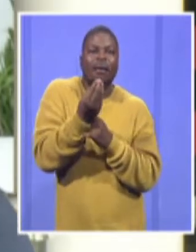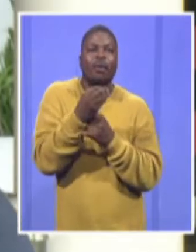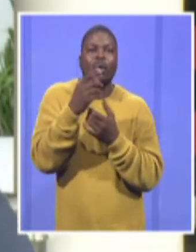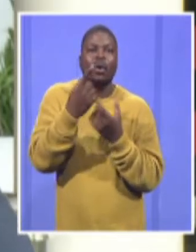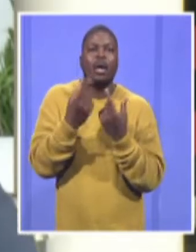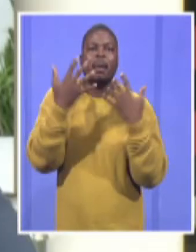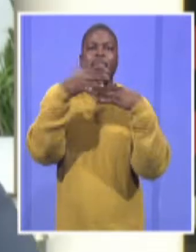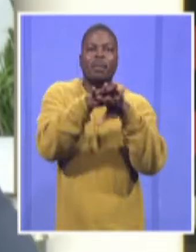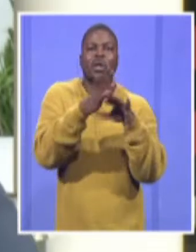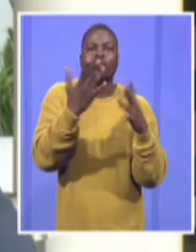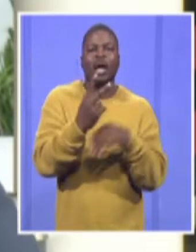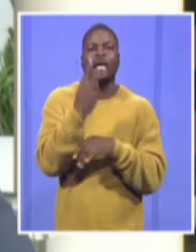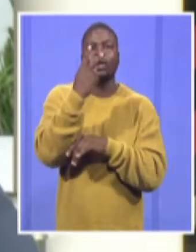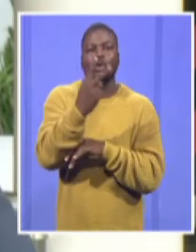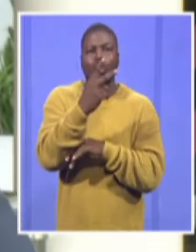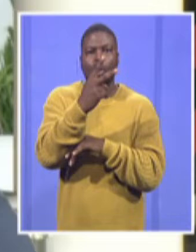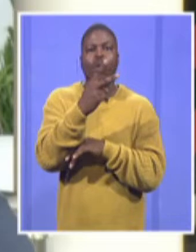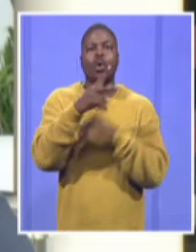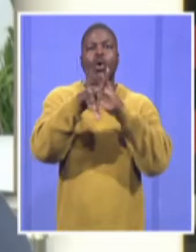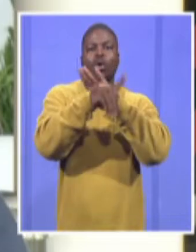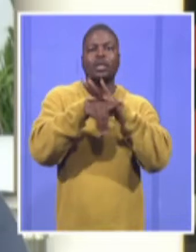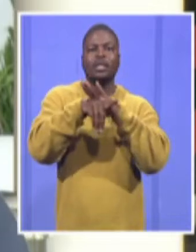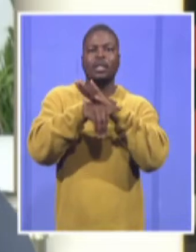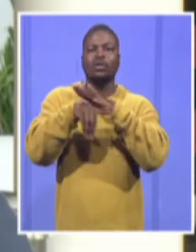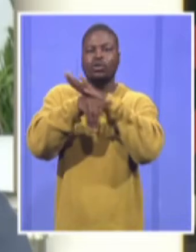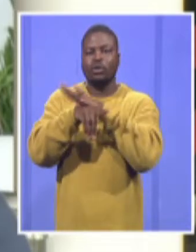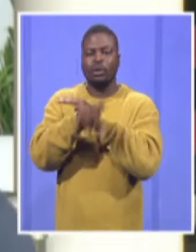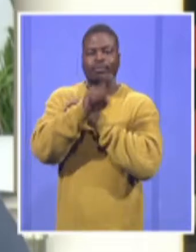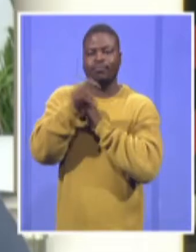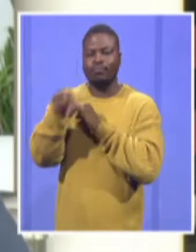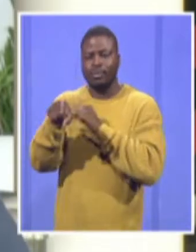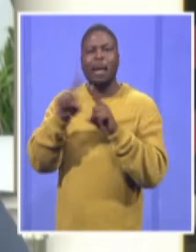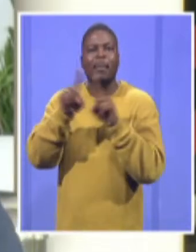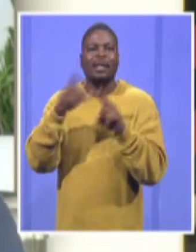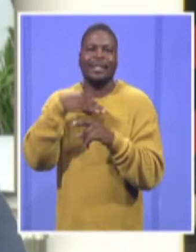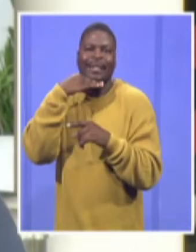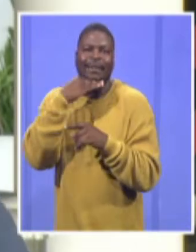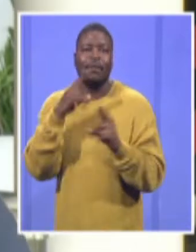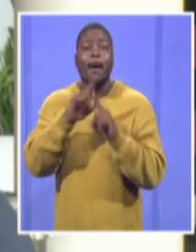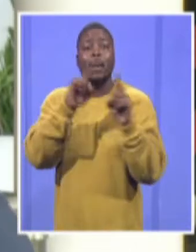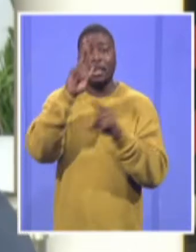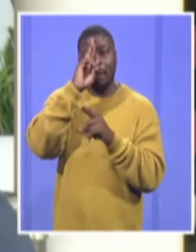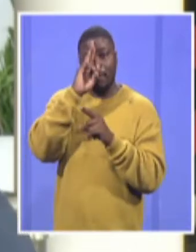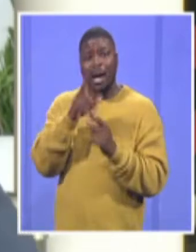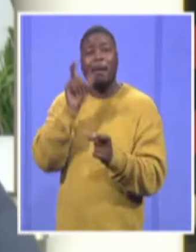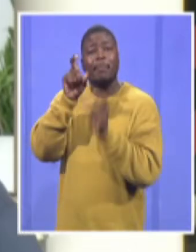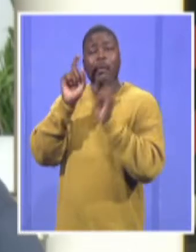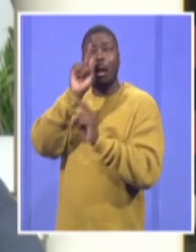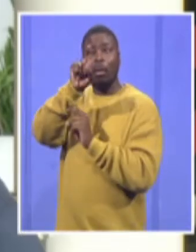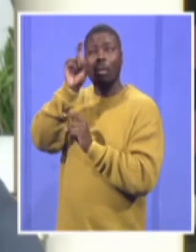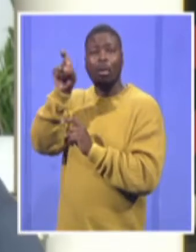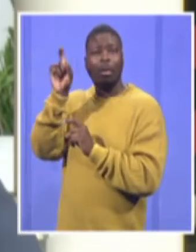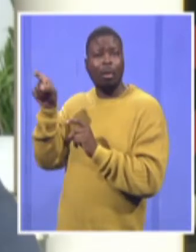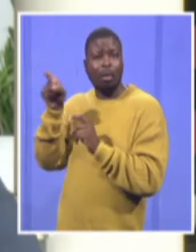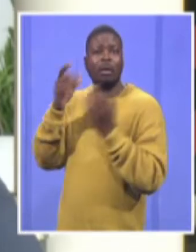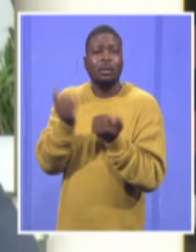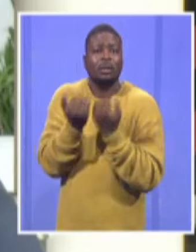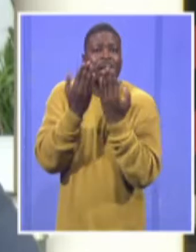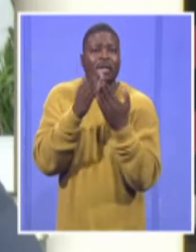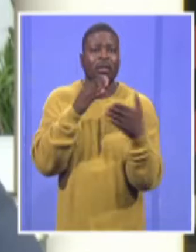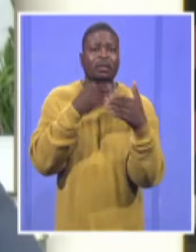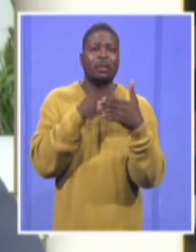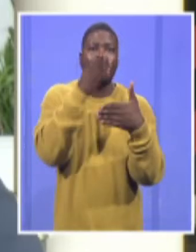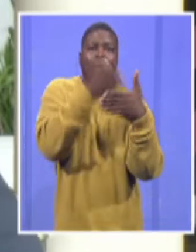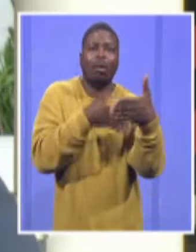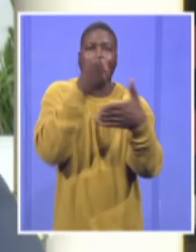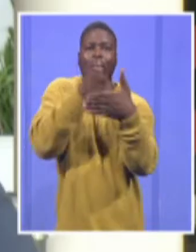enough. TB is affecting everyone in the country, and we are living in poor conditions. People are unable to access services like they are